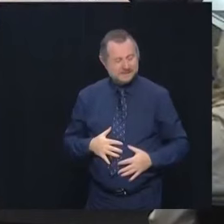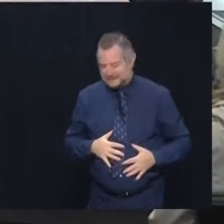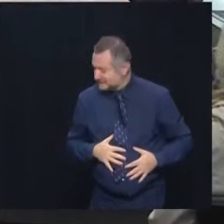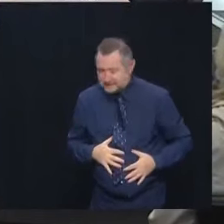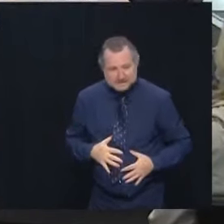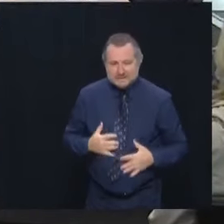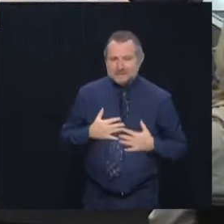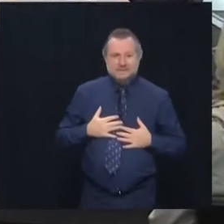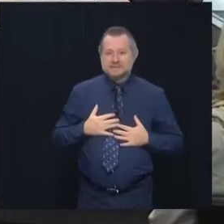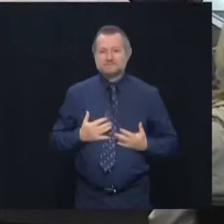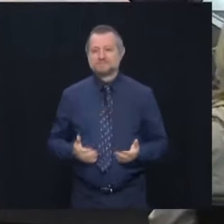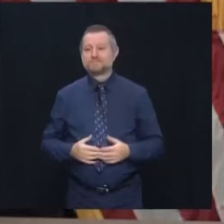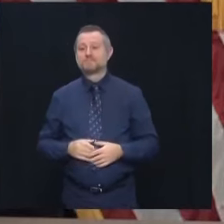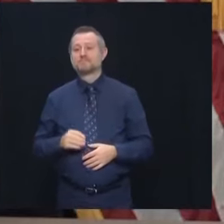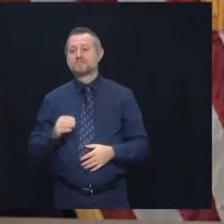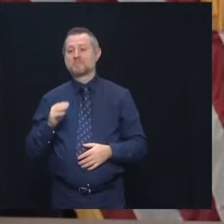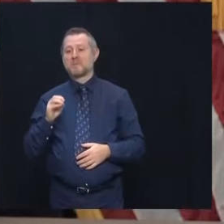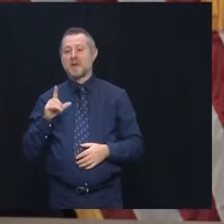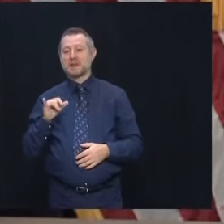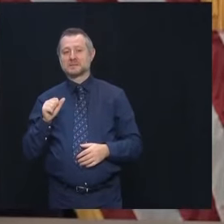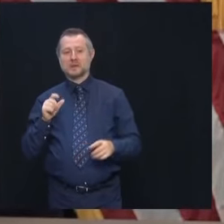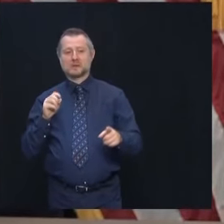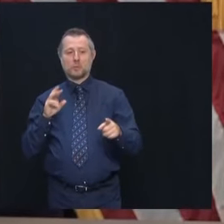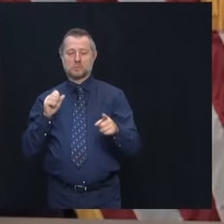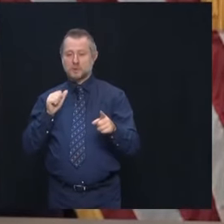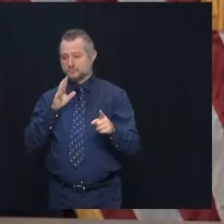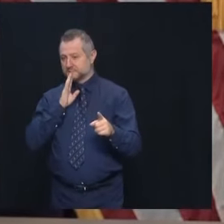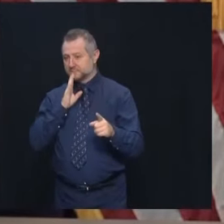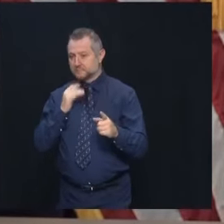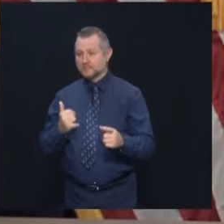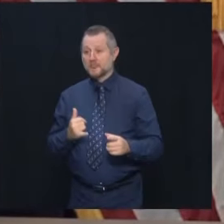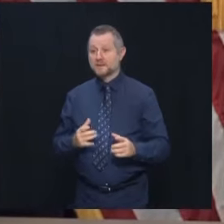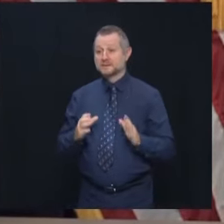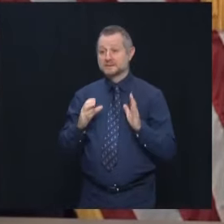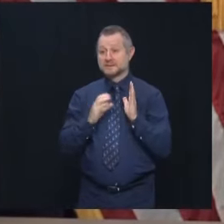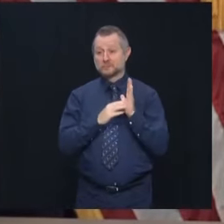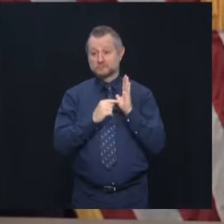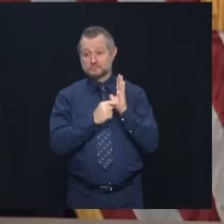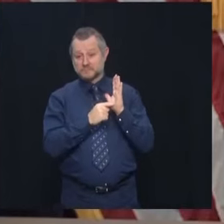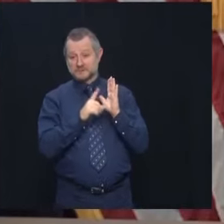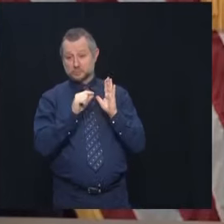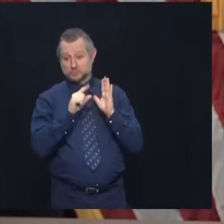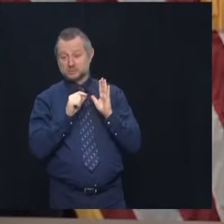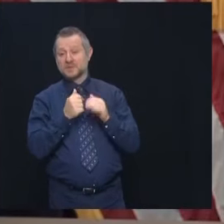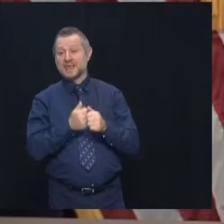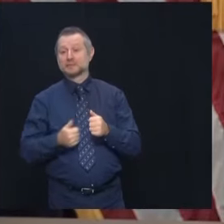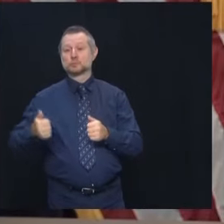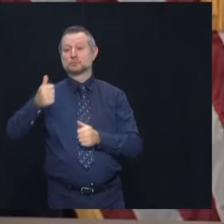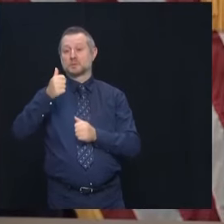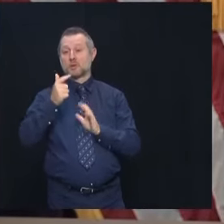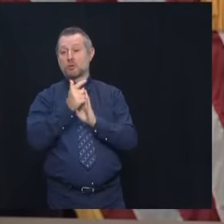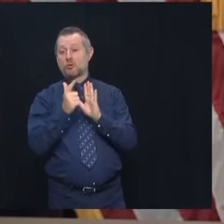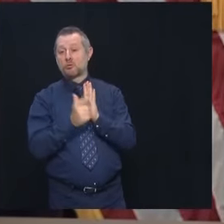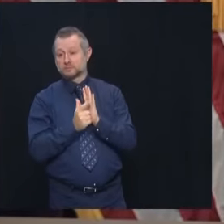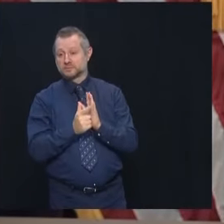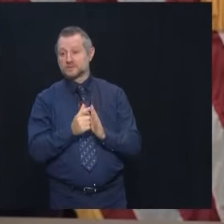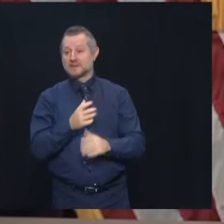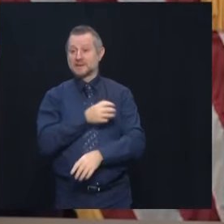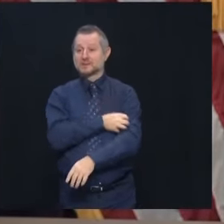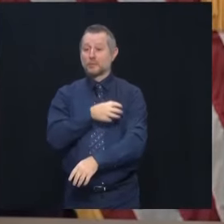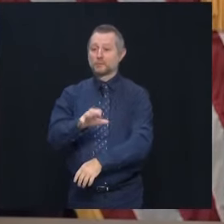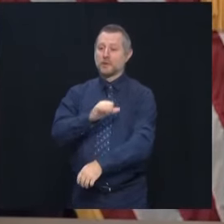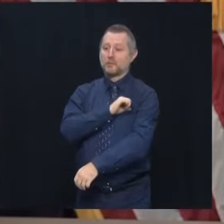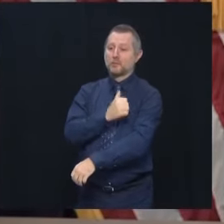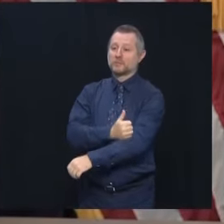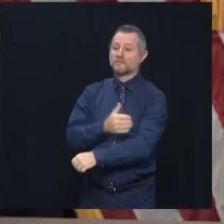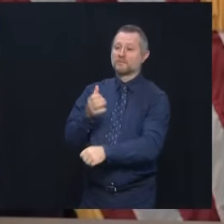Just to punctuate the governor's point, so just so we're all clear, Section 20 of the executive law regarding emergency response delegates the authority on enforcement in an